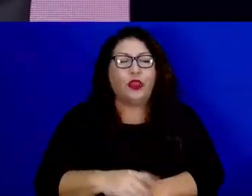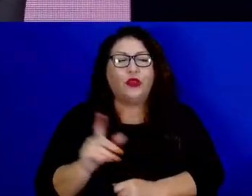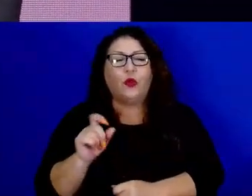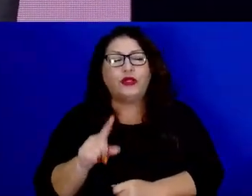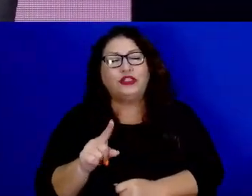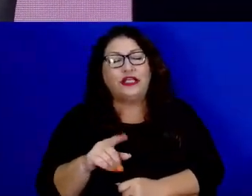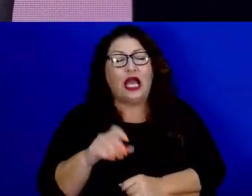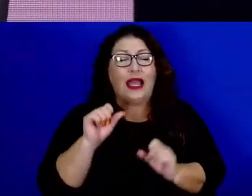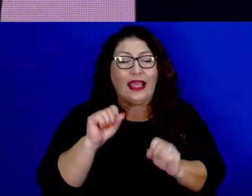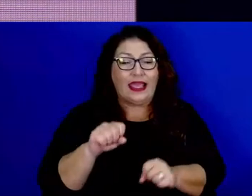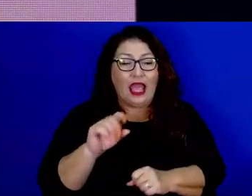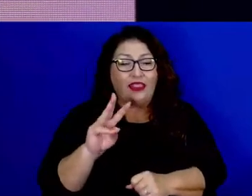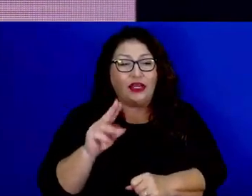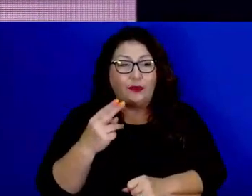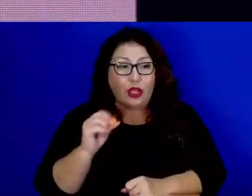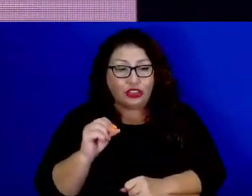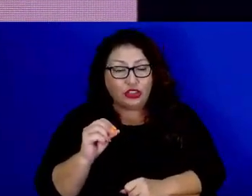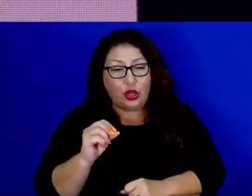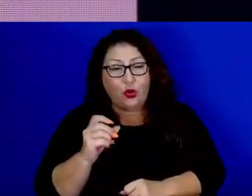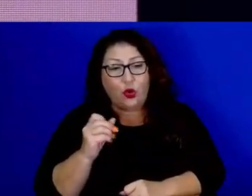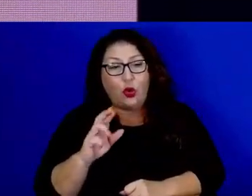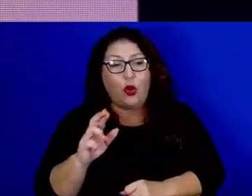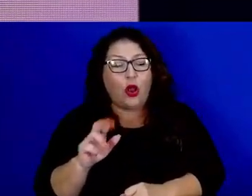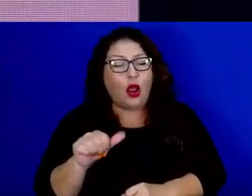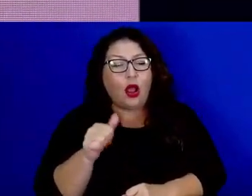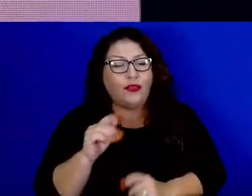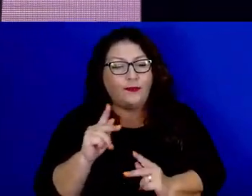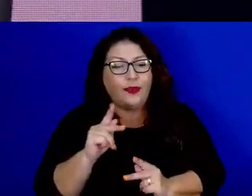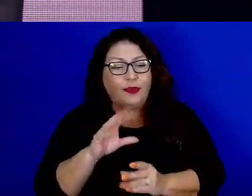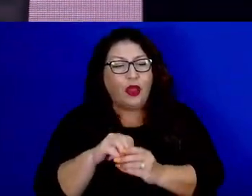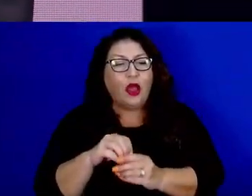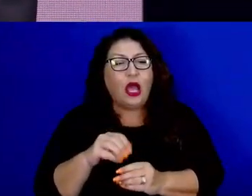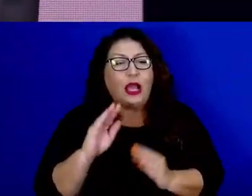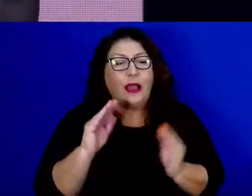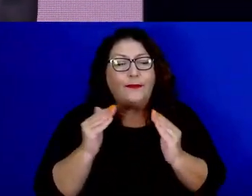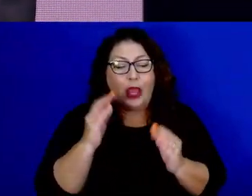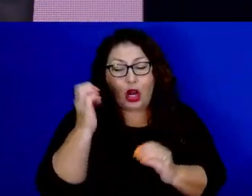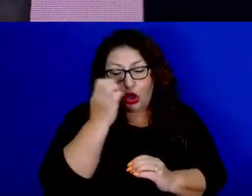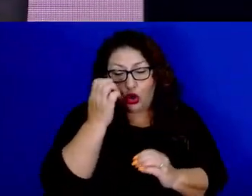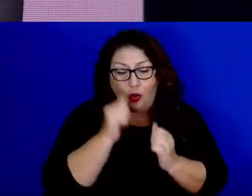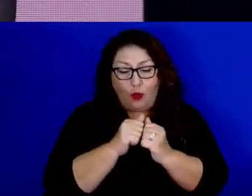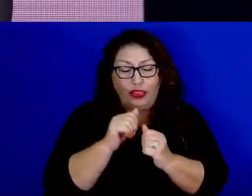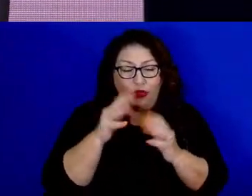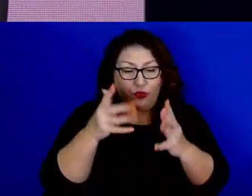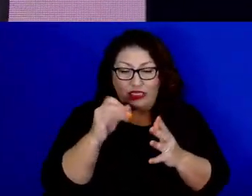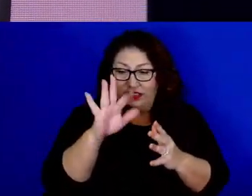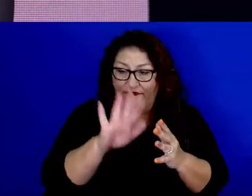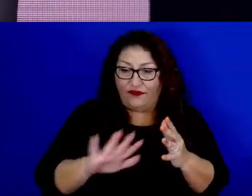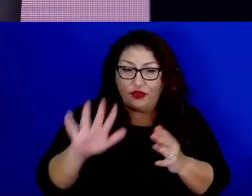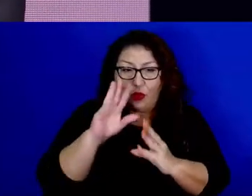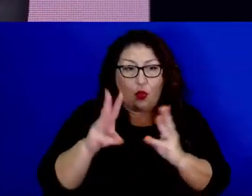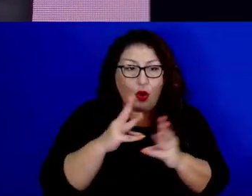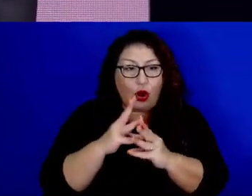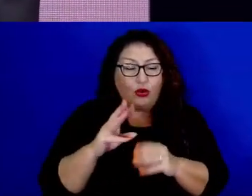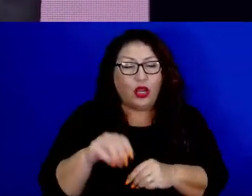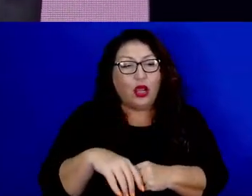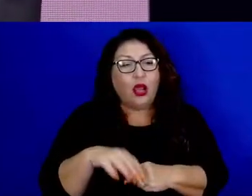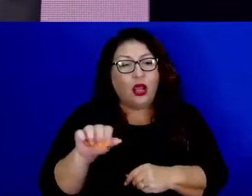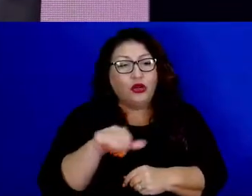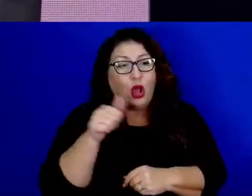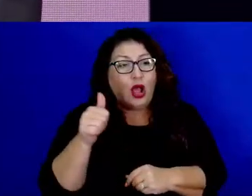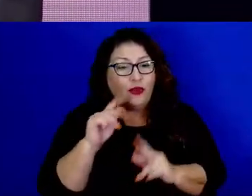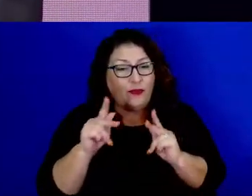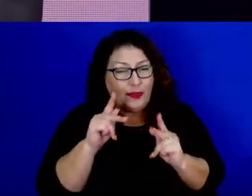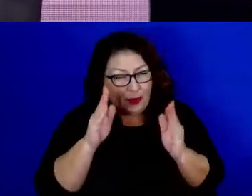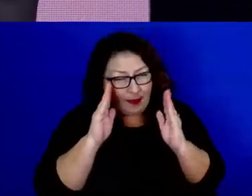or other actors compare Europe with the rest of the world? Do other global payers also pay attention to gender